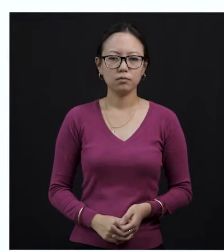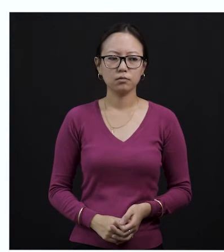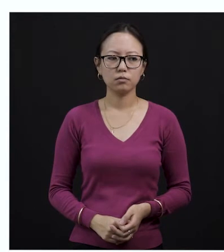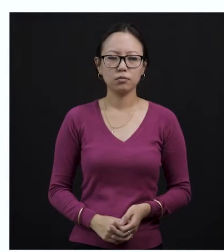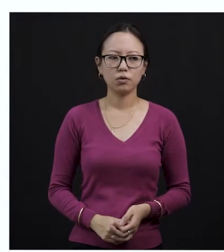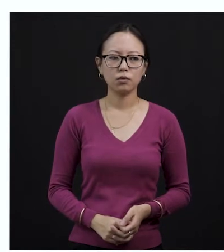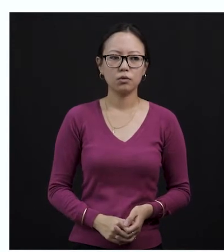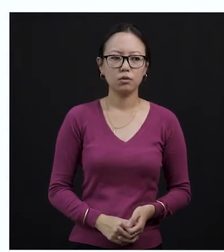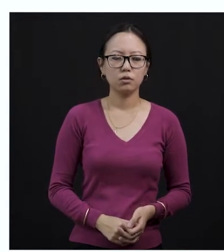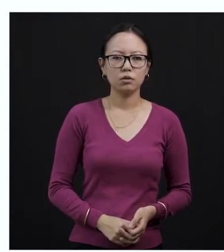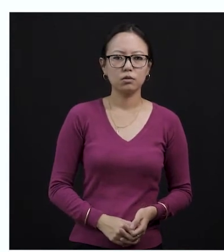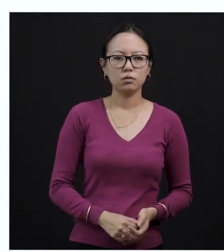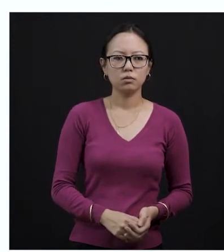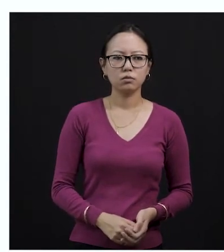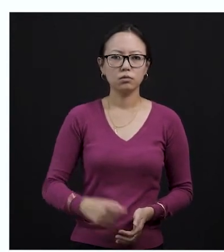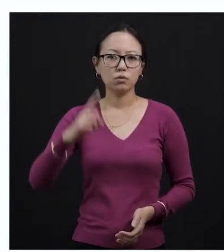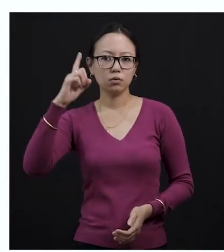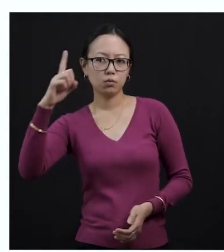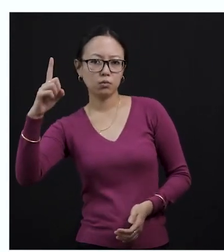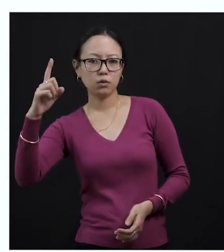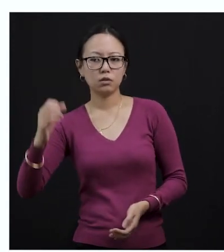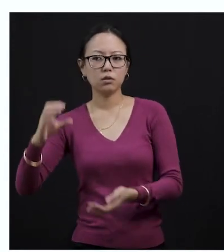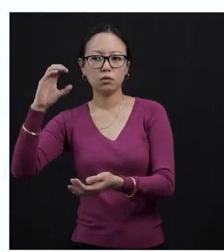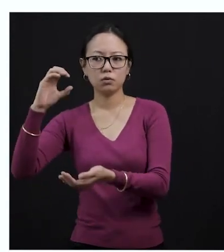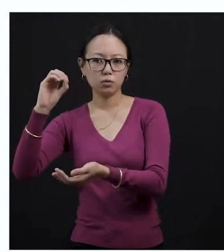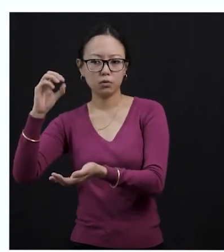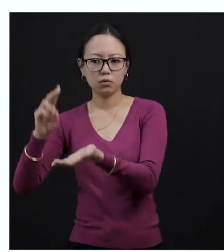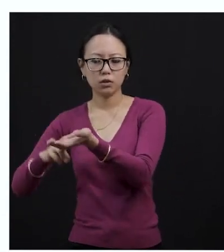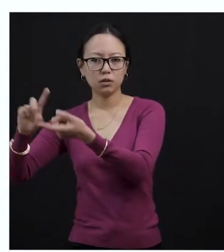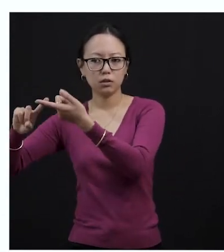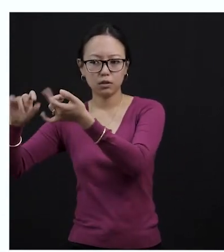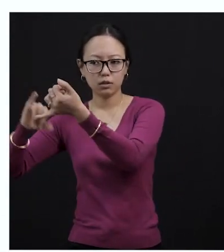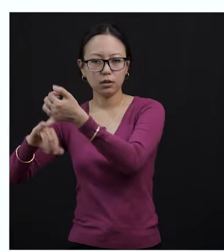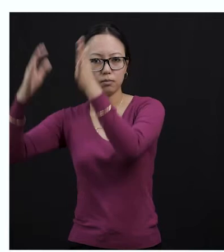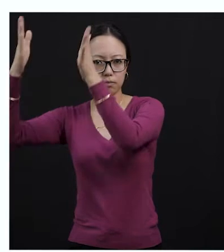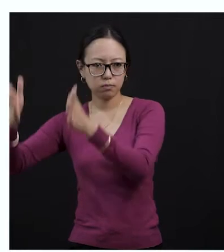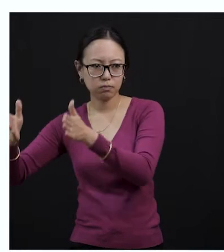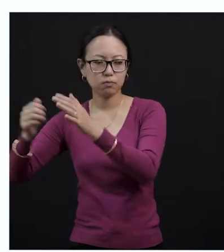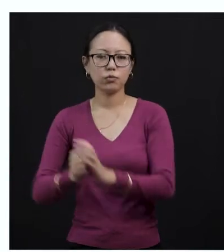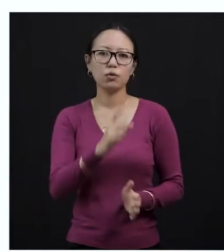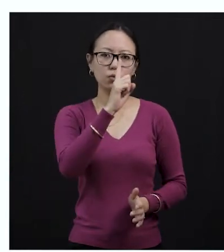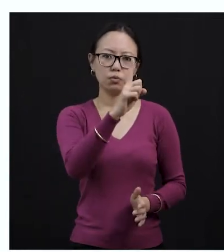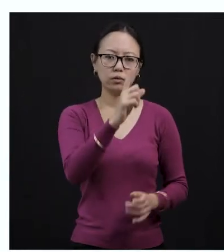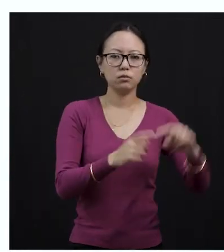it means one number is at ones place. All right. So when you join